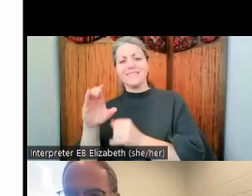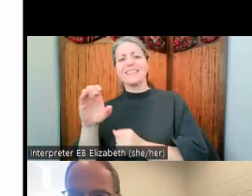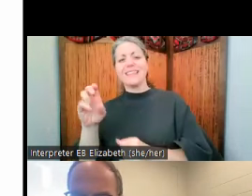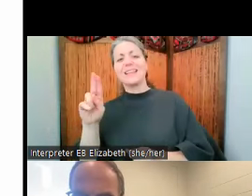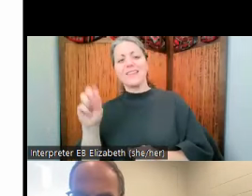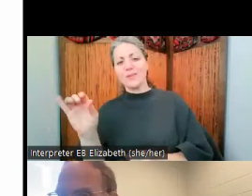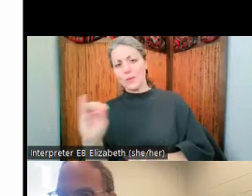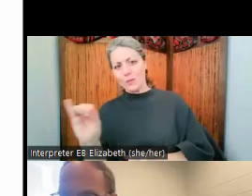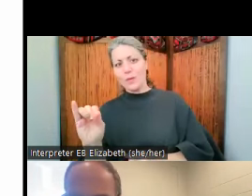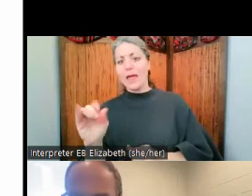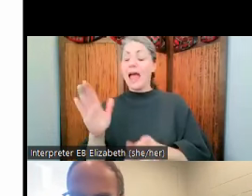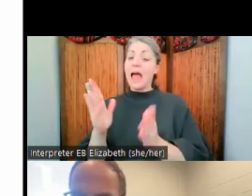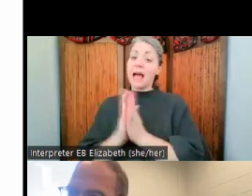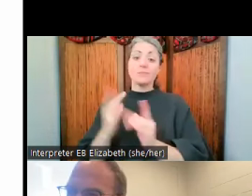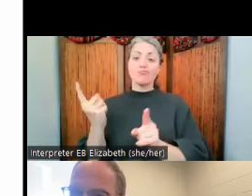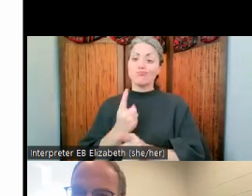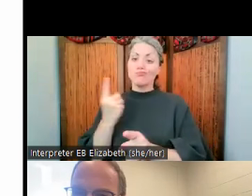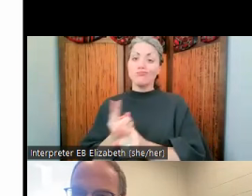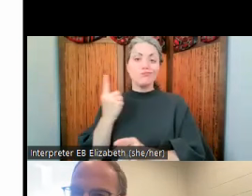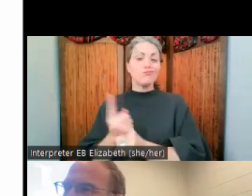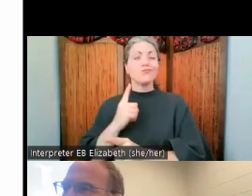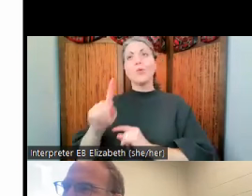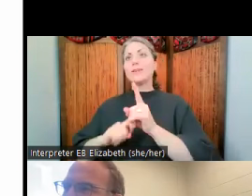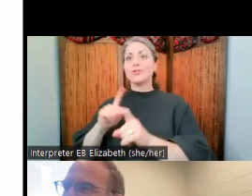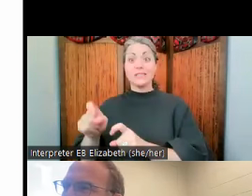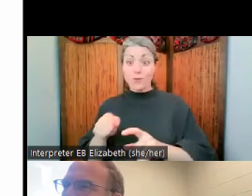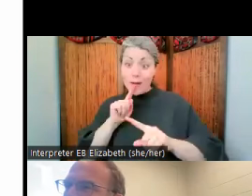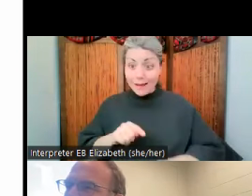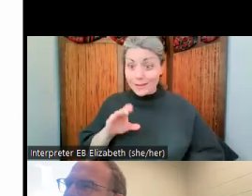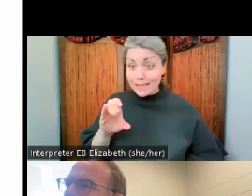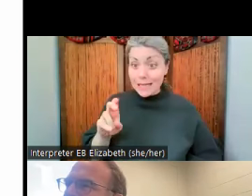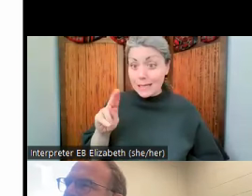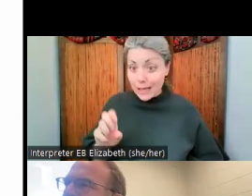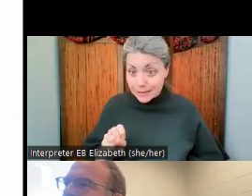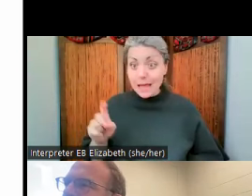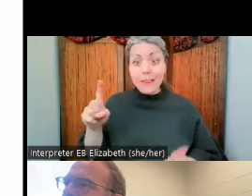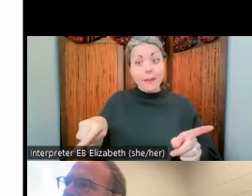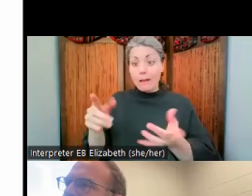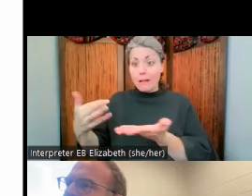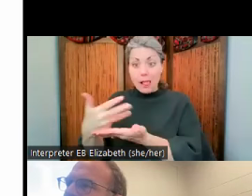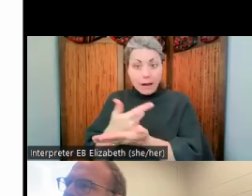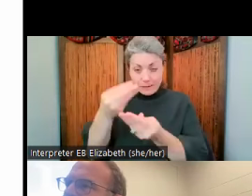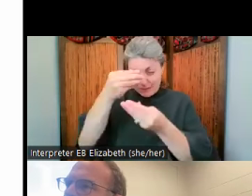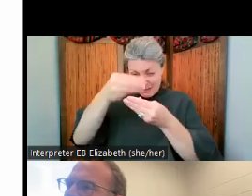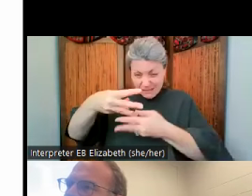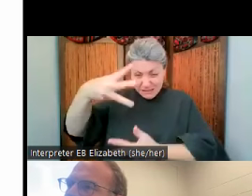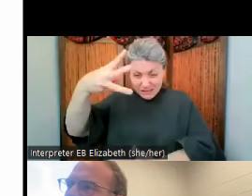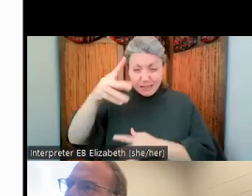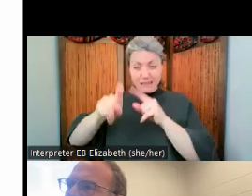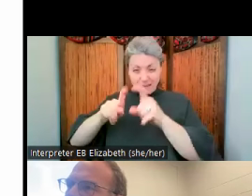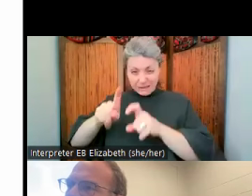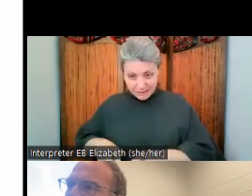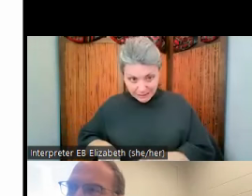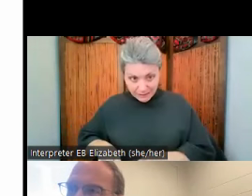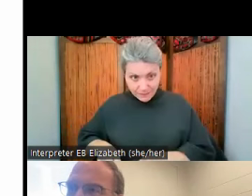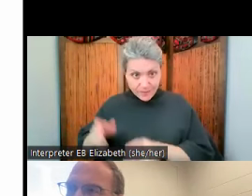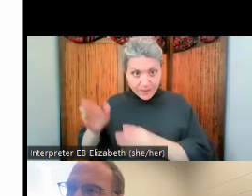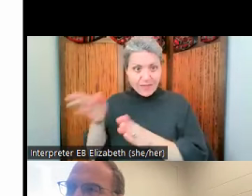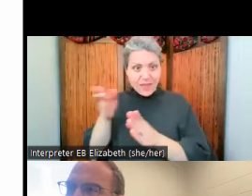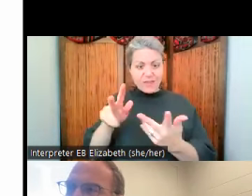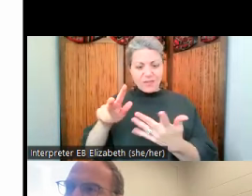of routine questions that anybody who's answered the census knows that the census collects information on. In addition, there is a 2018 National Health